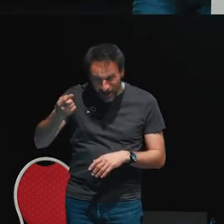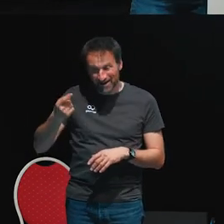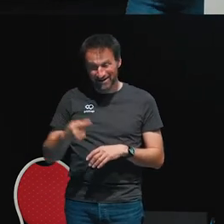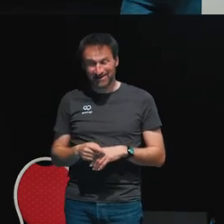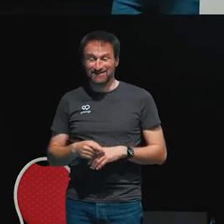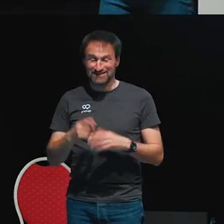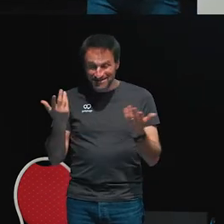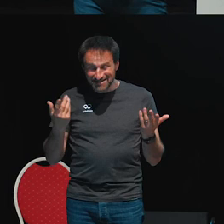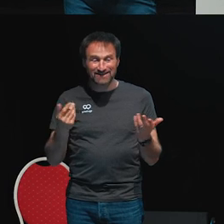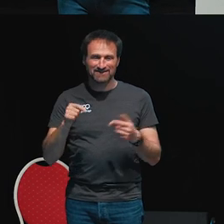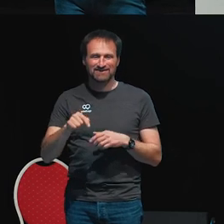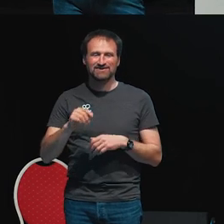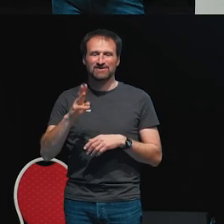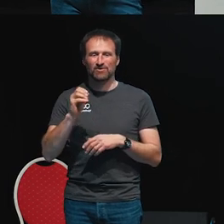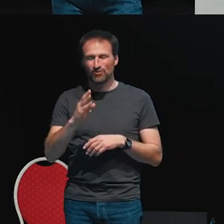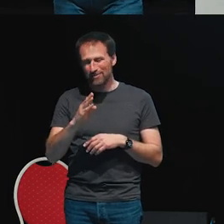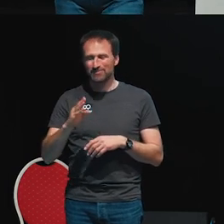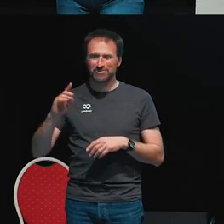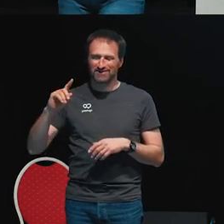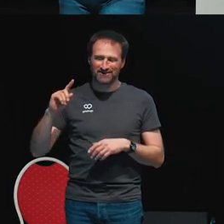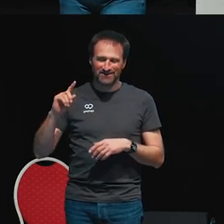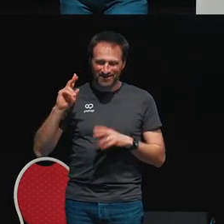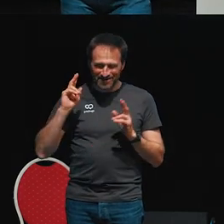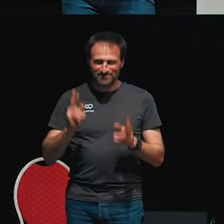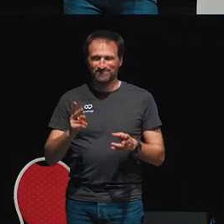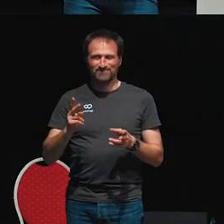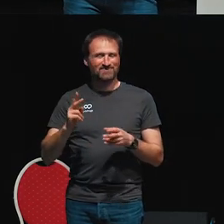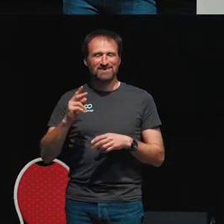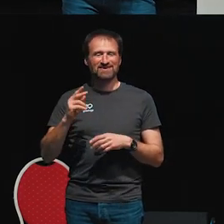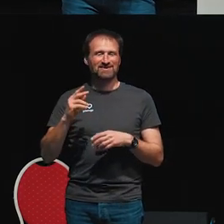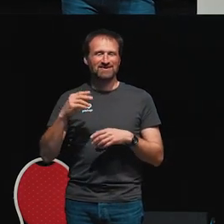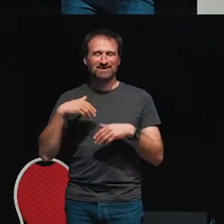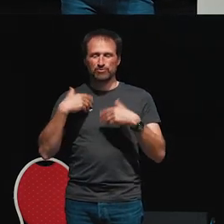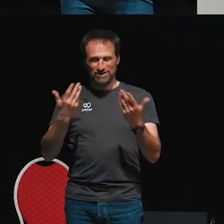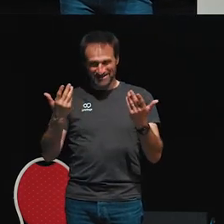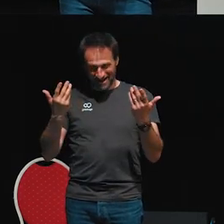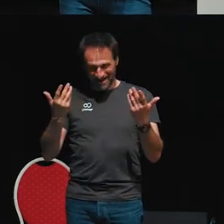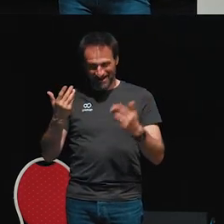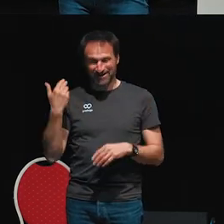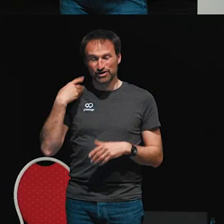birthday. So this is the first paper that Tim Berners-Lee wrote in 1989,